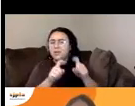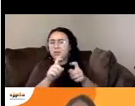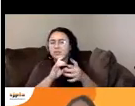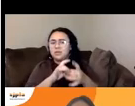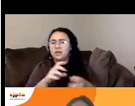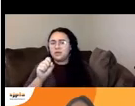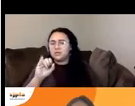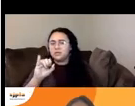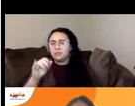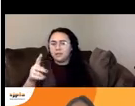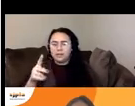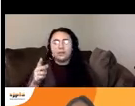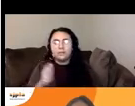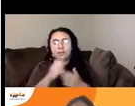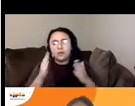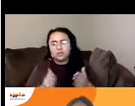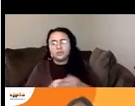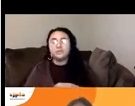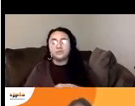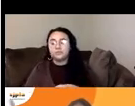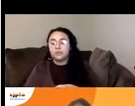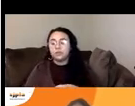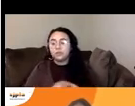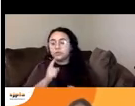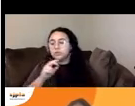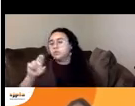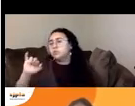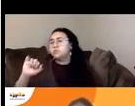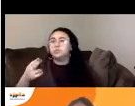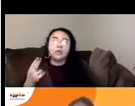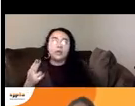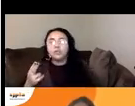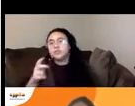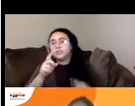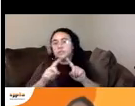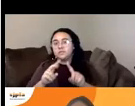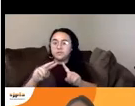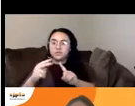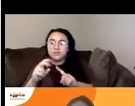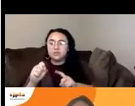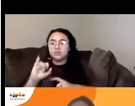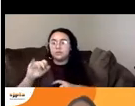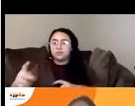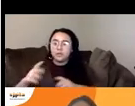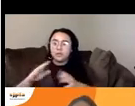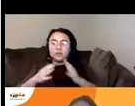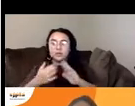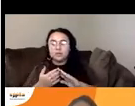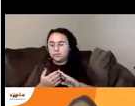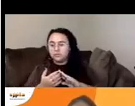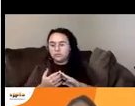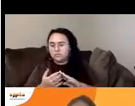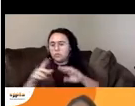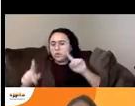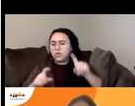partnership. So you've gotten a pretty rich cross-section of the SJP community. What questions do you have about